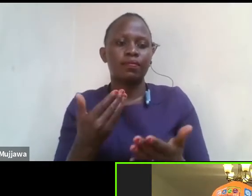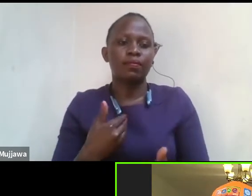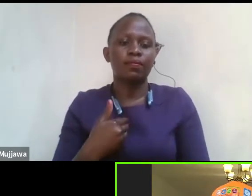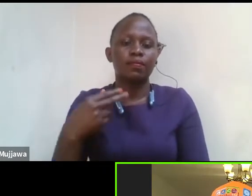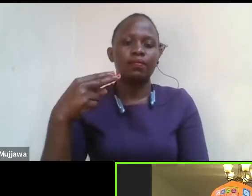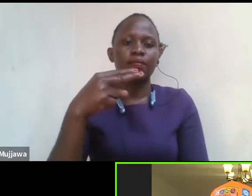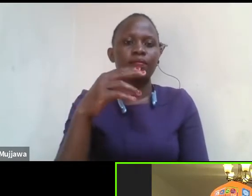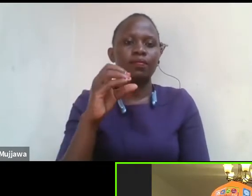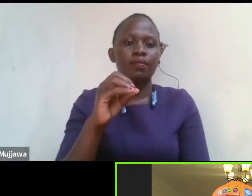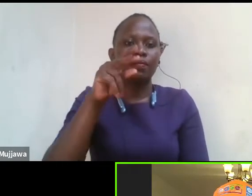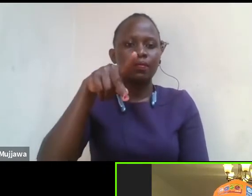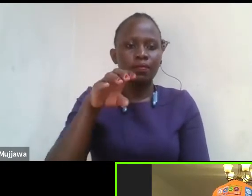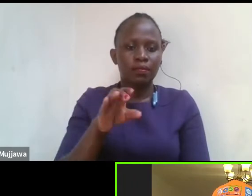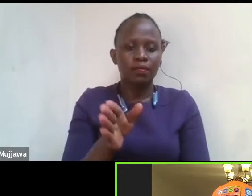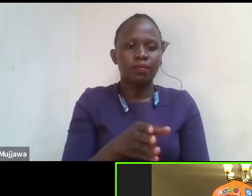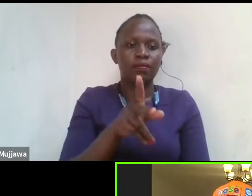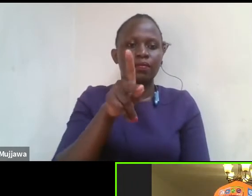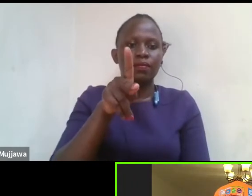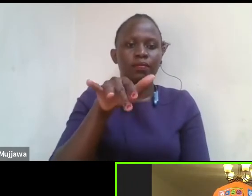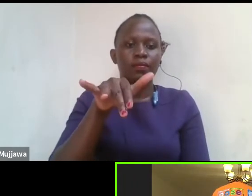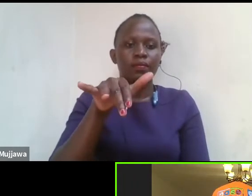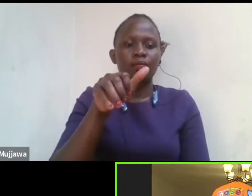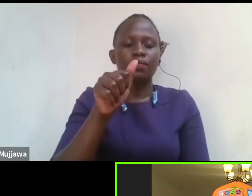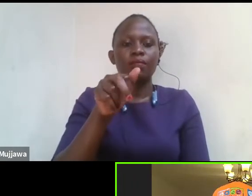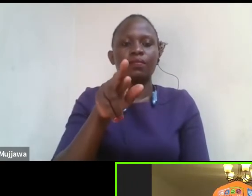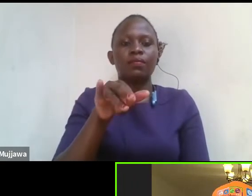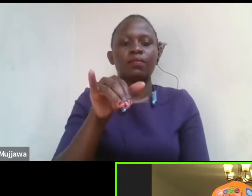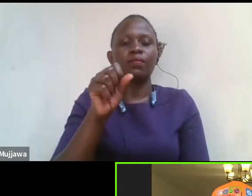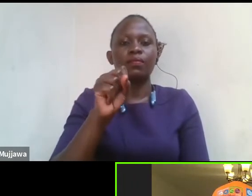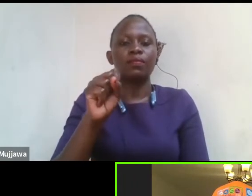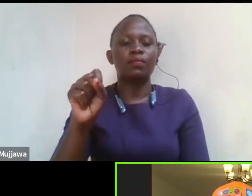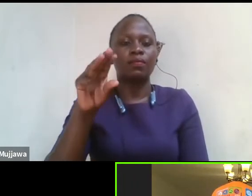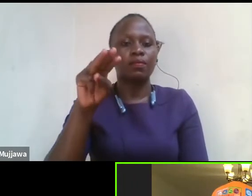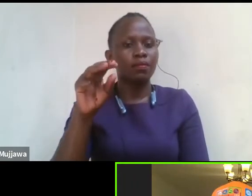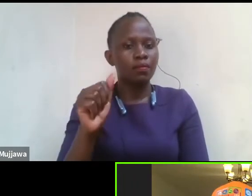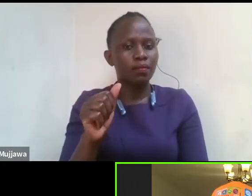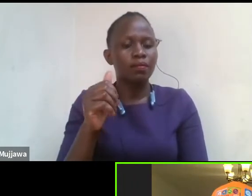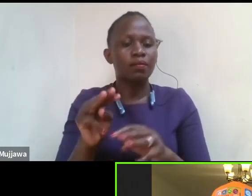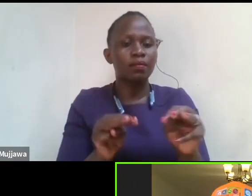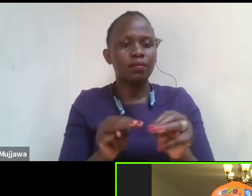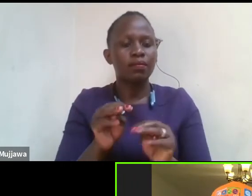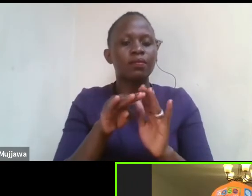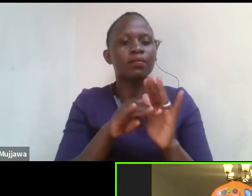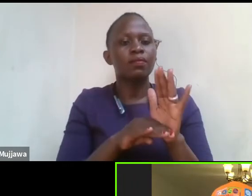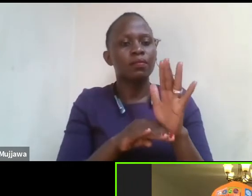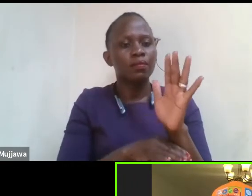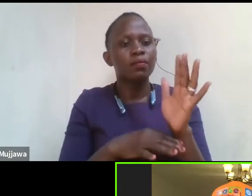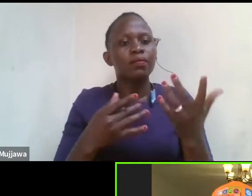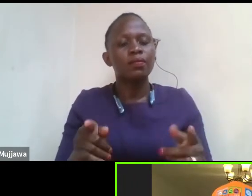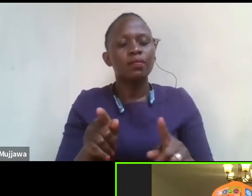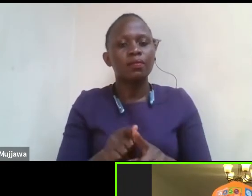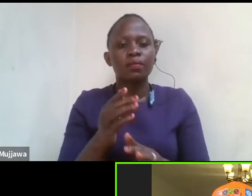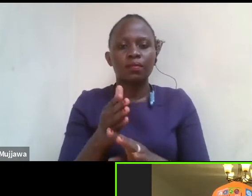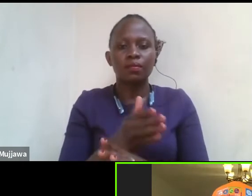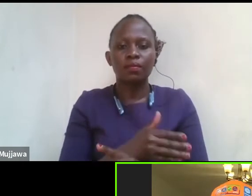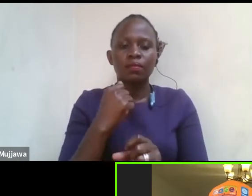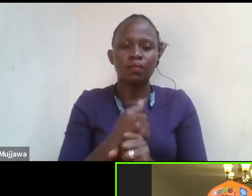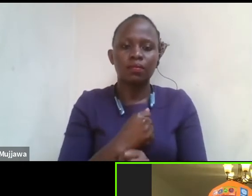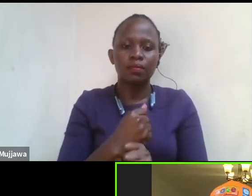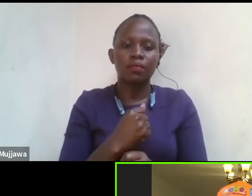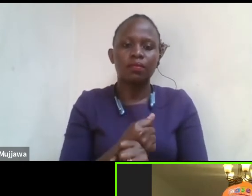and managing programs and development, respectively. She initially worked to provide administrative support to programs, specialized